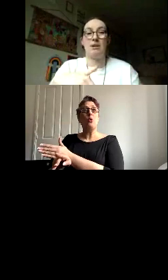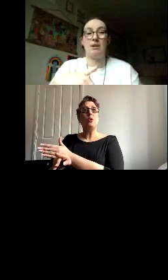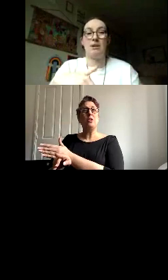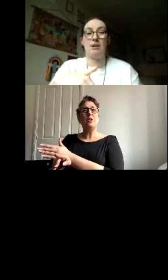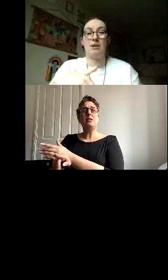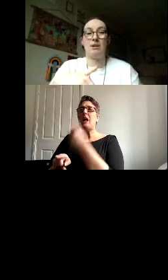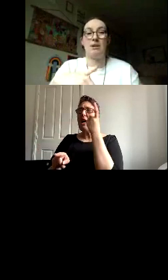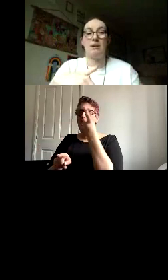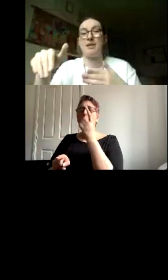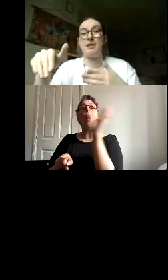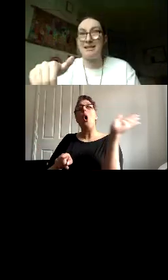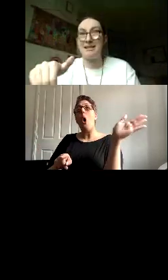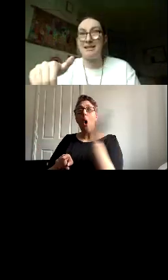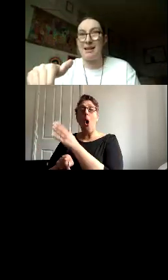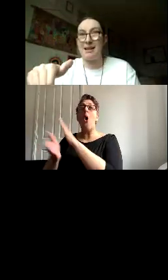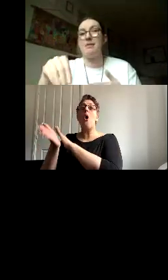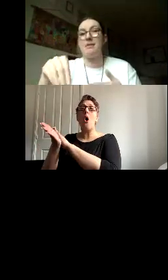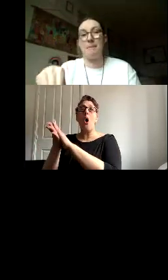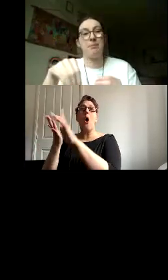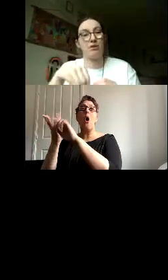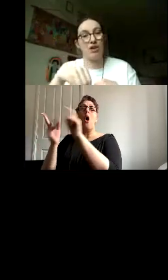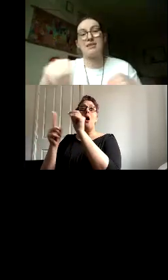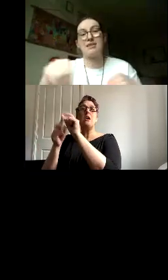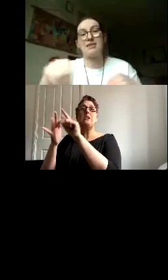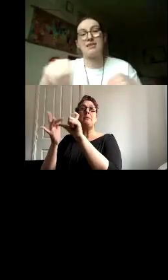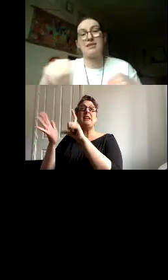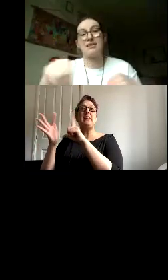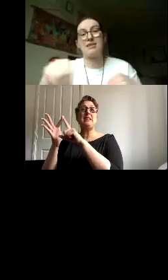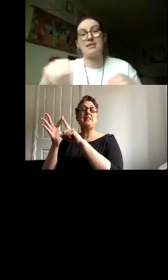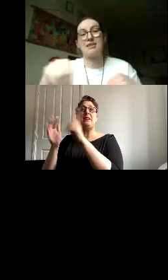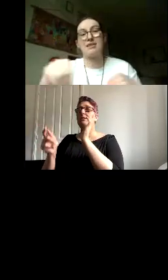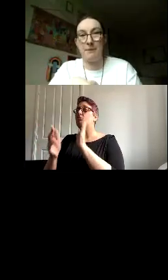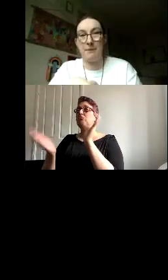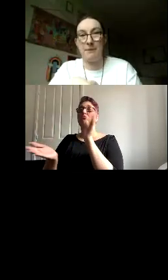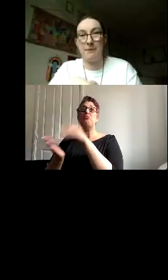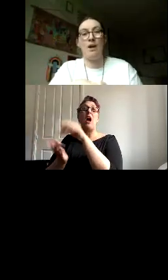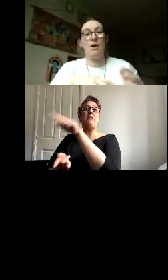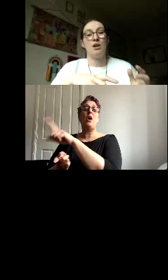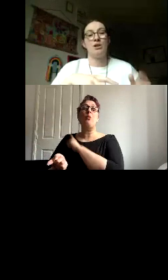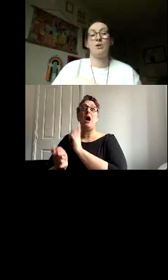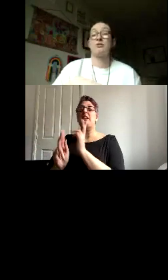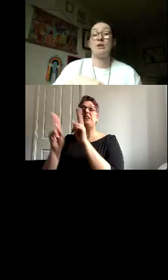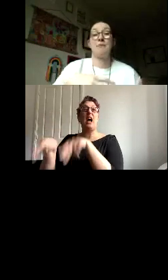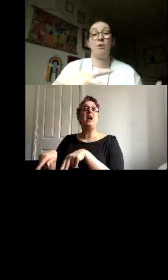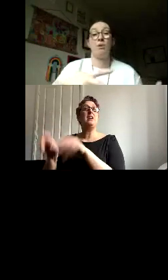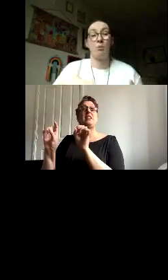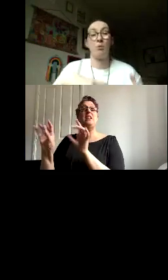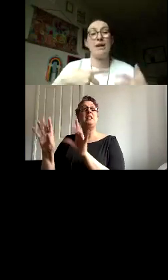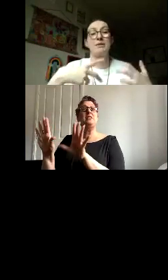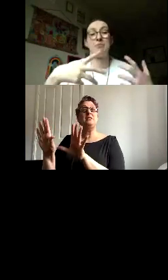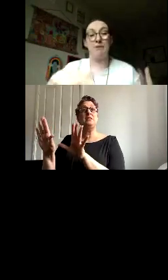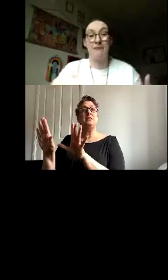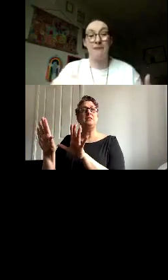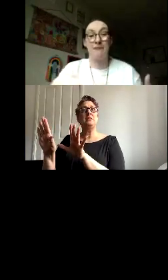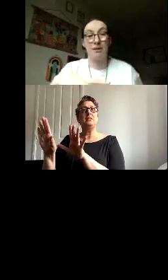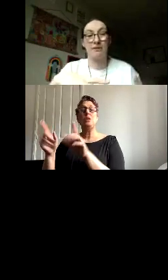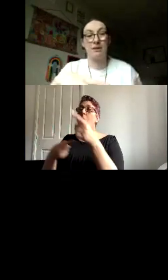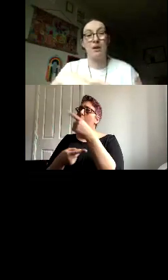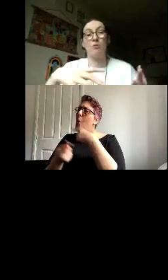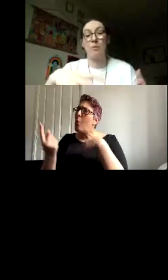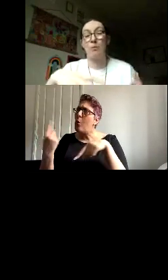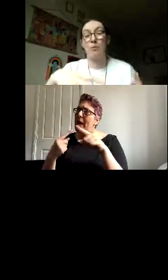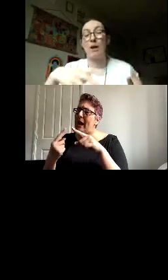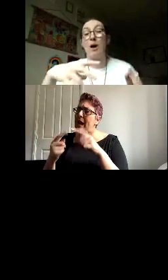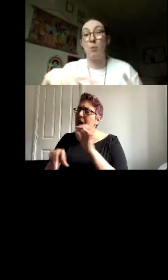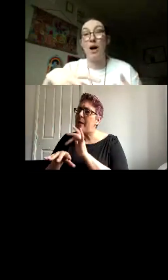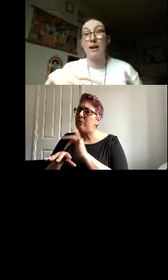that hospices were places that people just die. So it's really important that we as professionals,